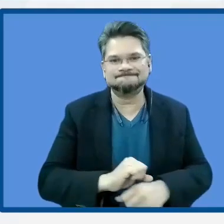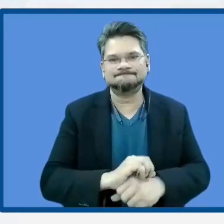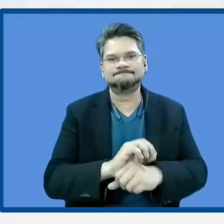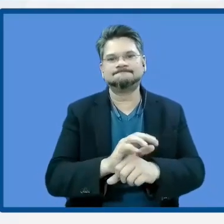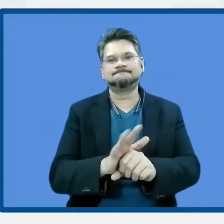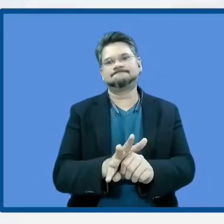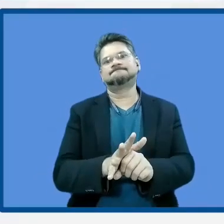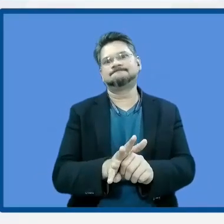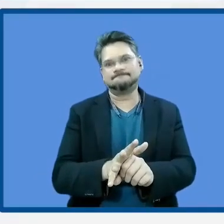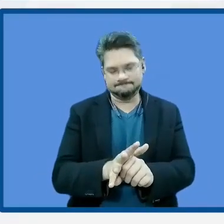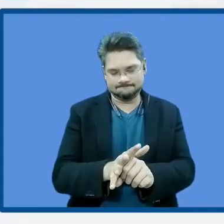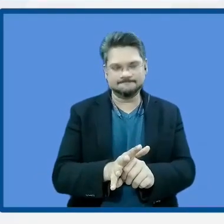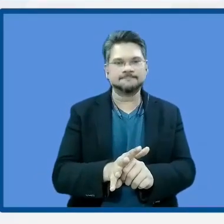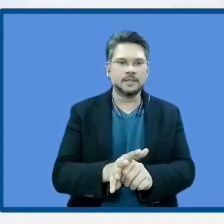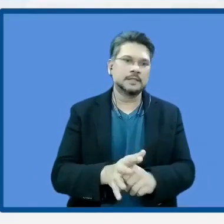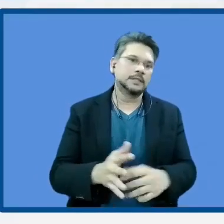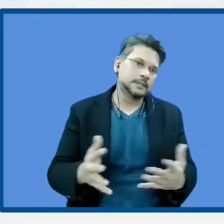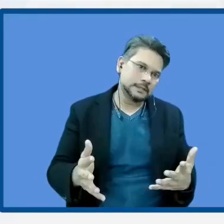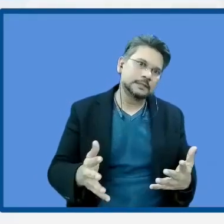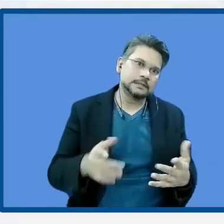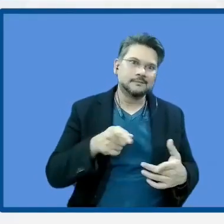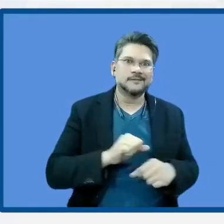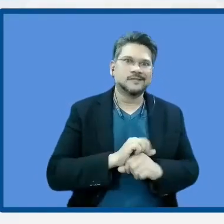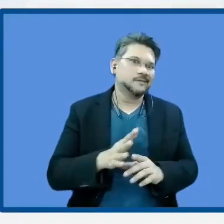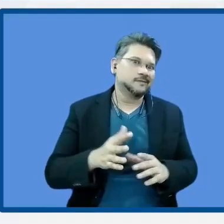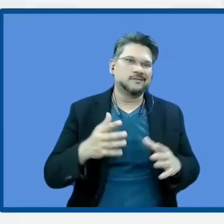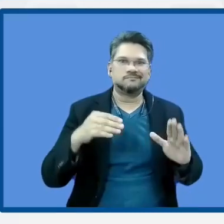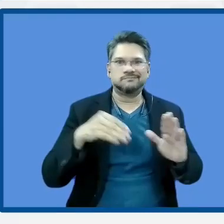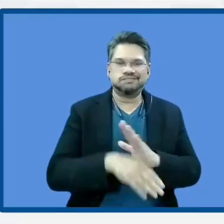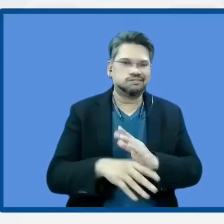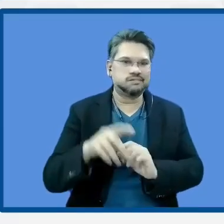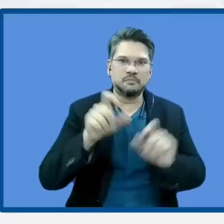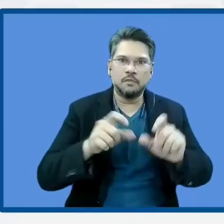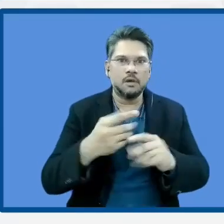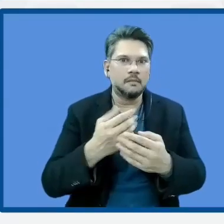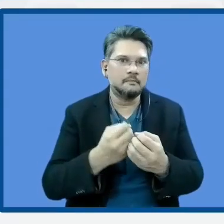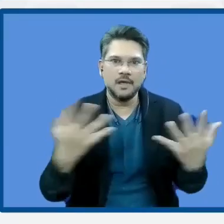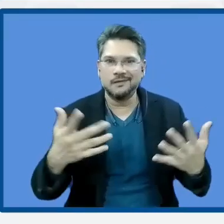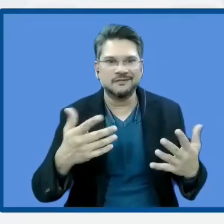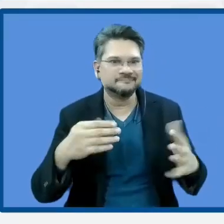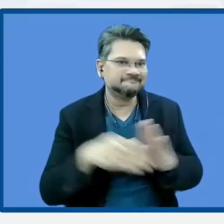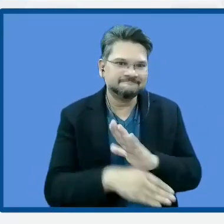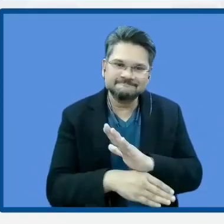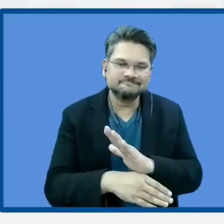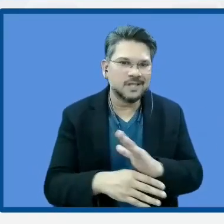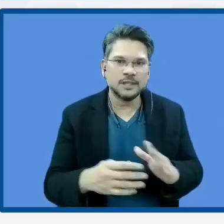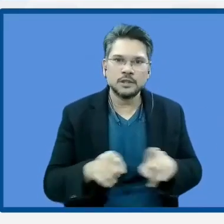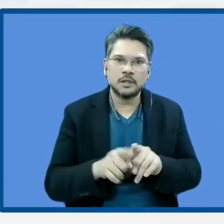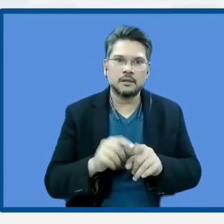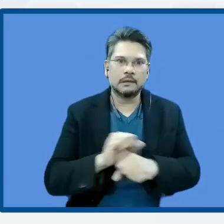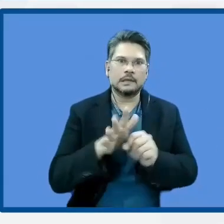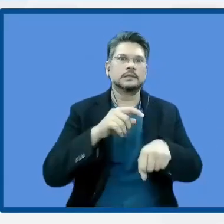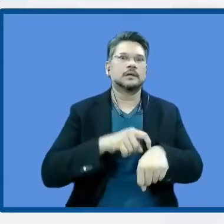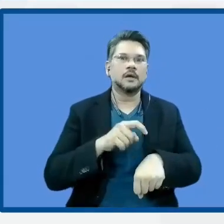for certain stakeholders because it seems as if the pandemic evidenced